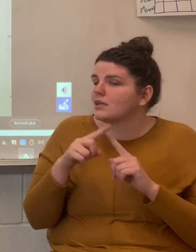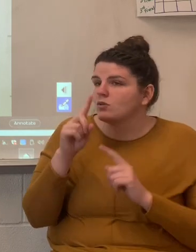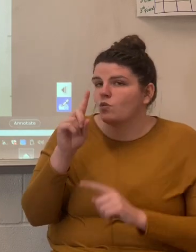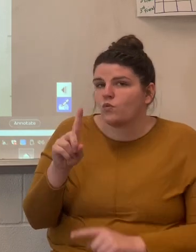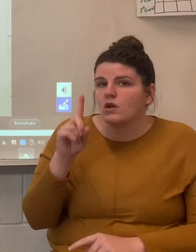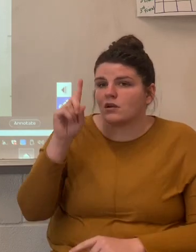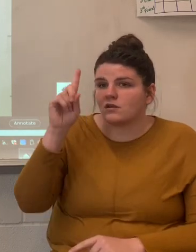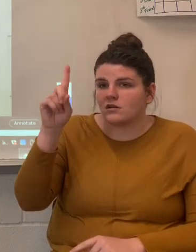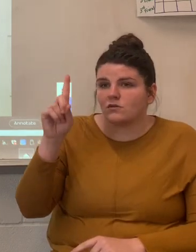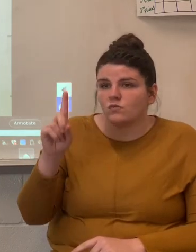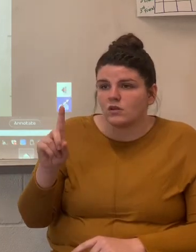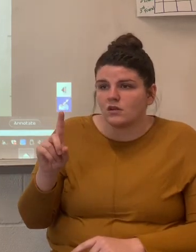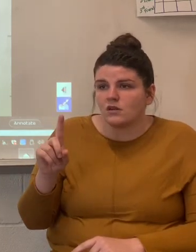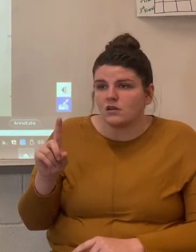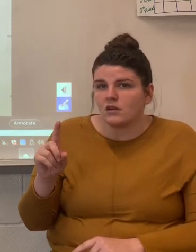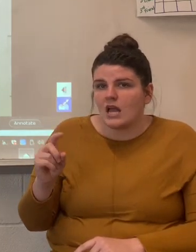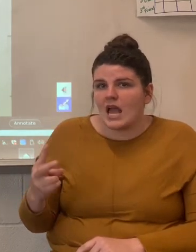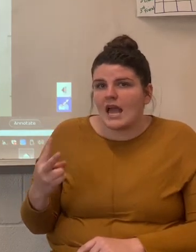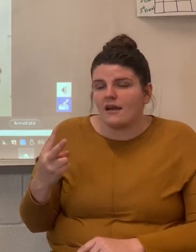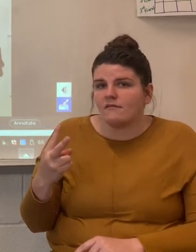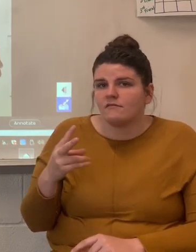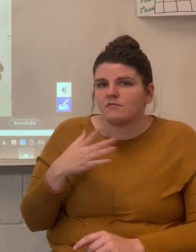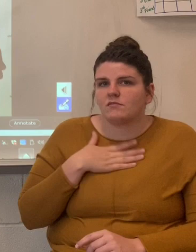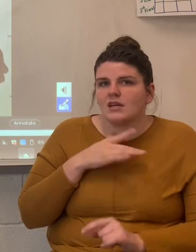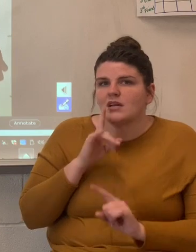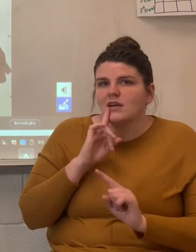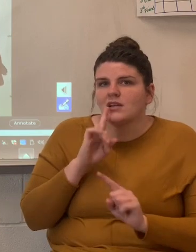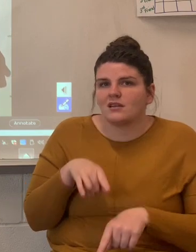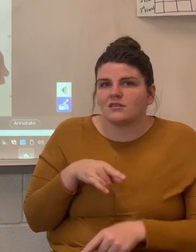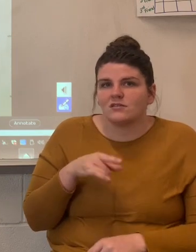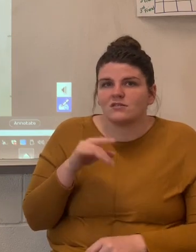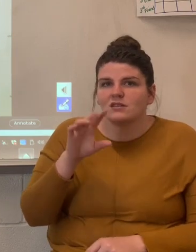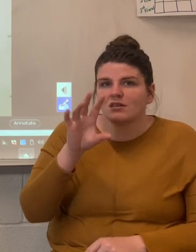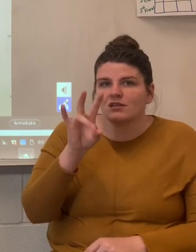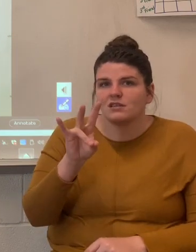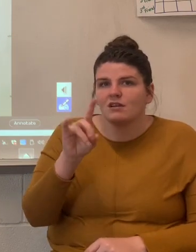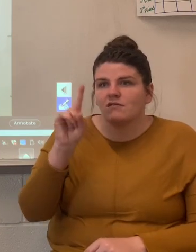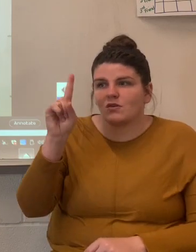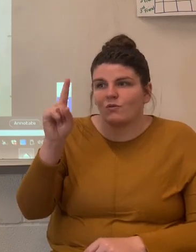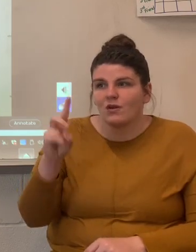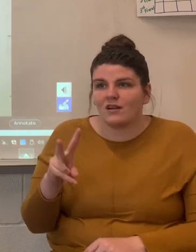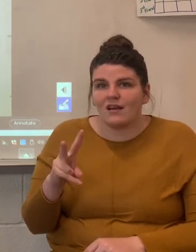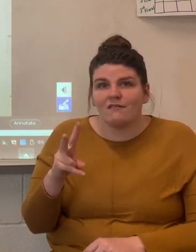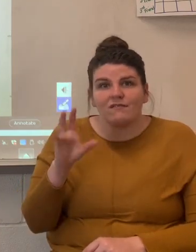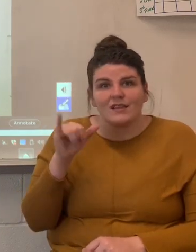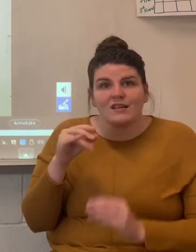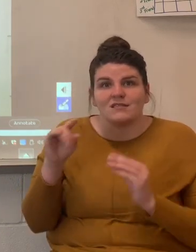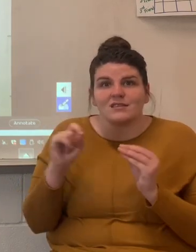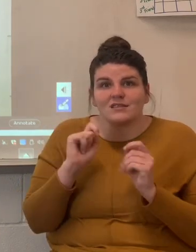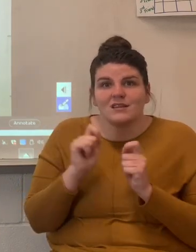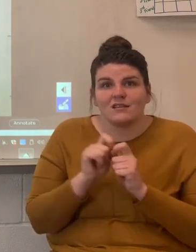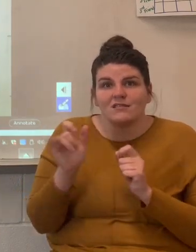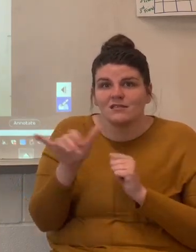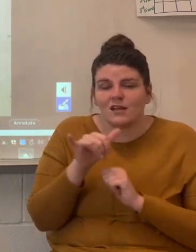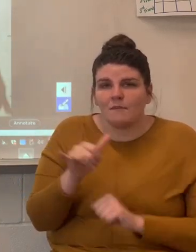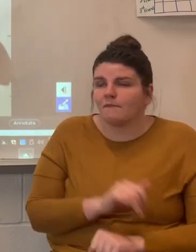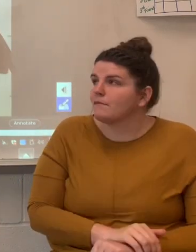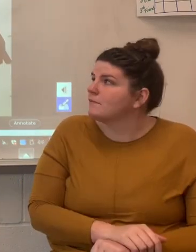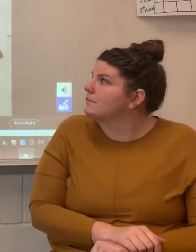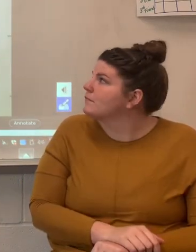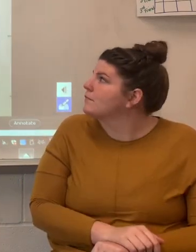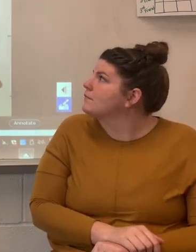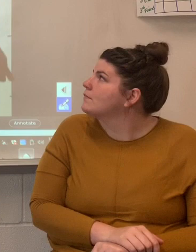1 1/2, and I end up with 7 1/2, which is exactly what's right there. So my answer